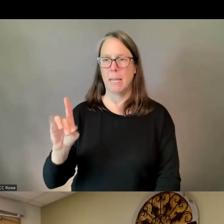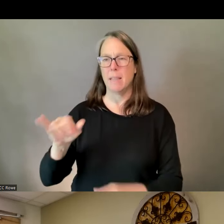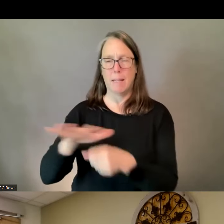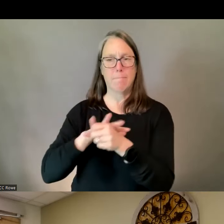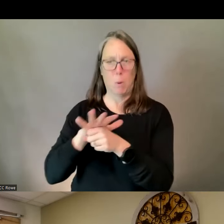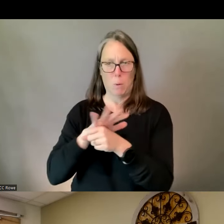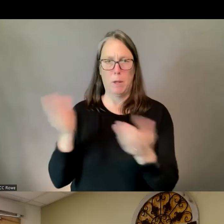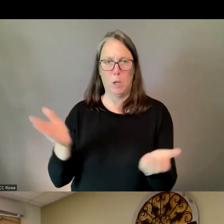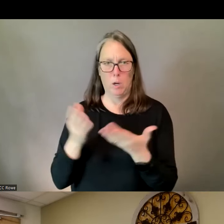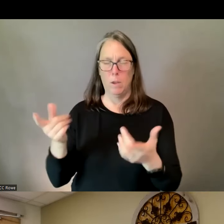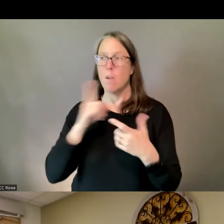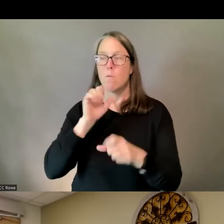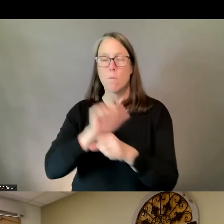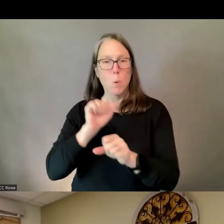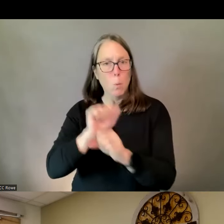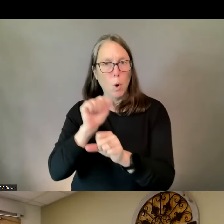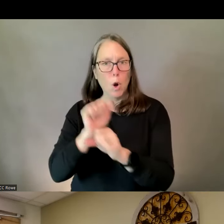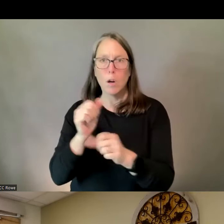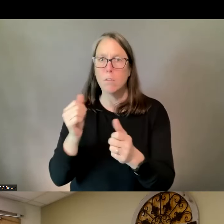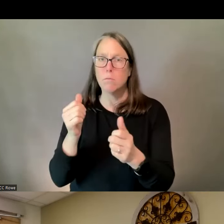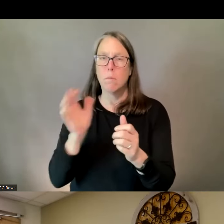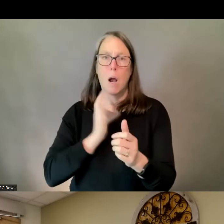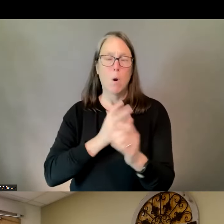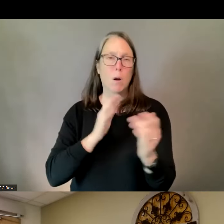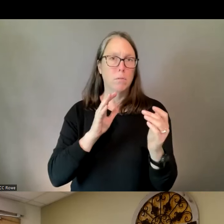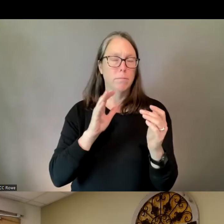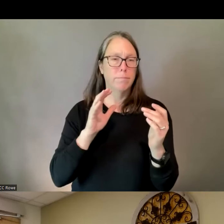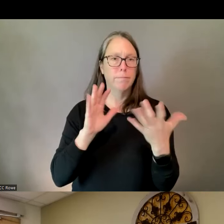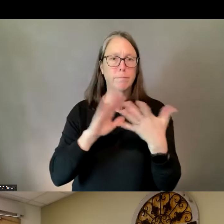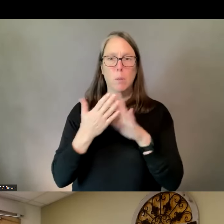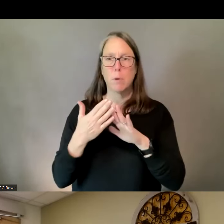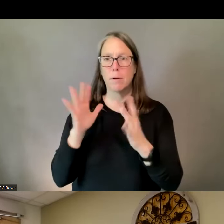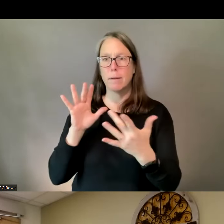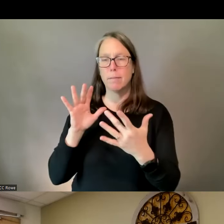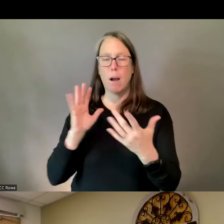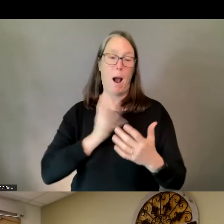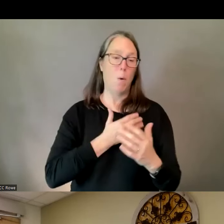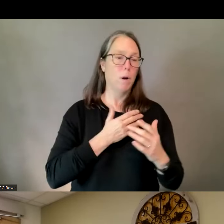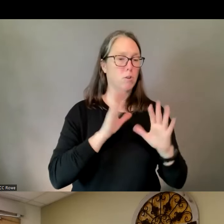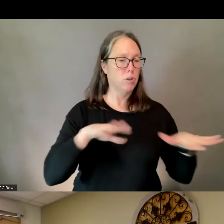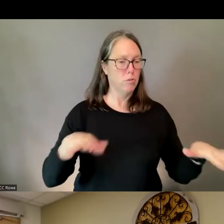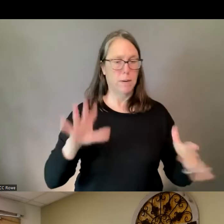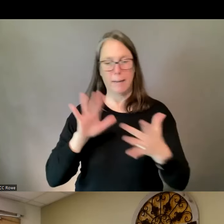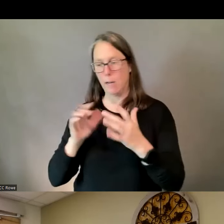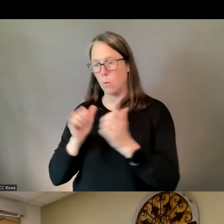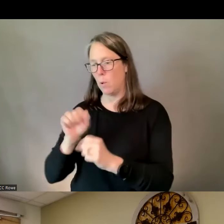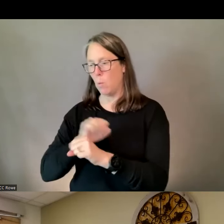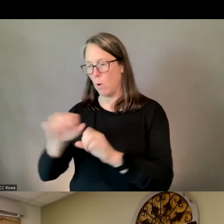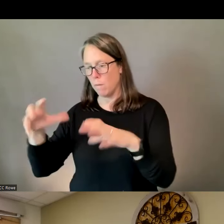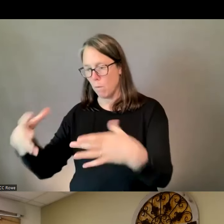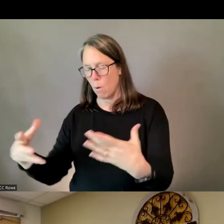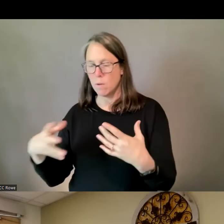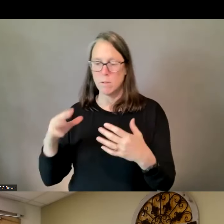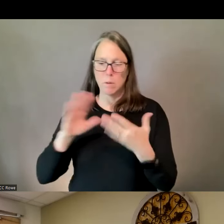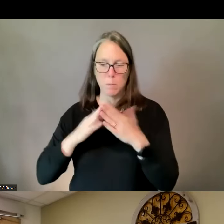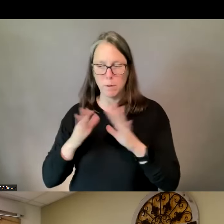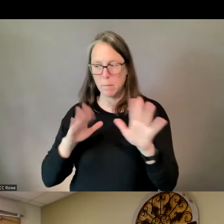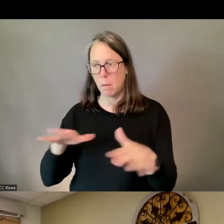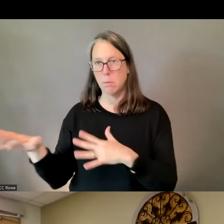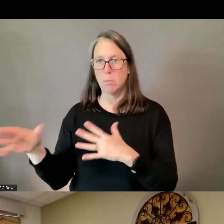our children connected with the workforce and community and getting them out there. And so another great resource that's available.